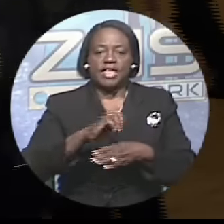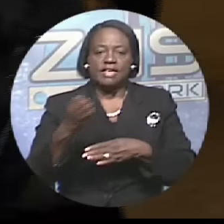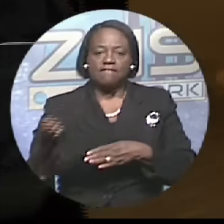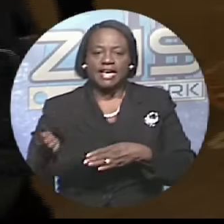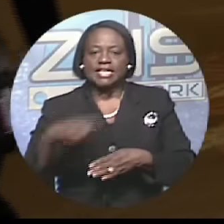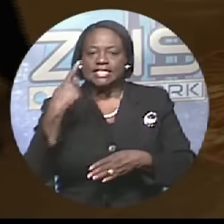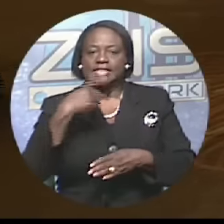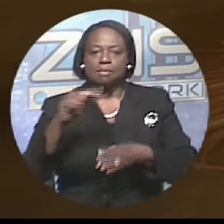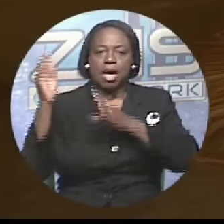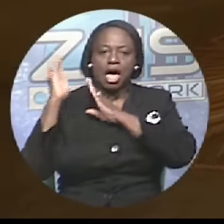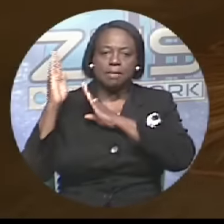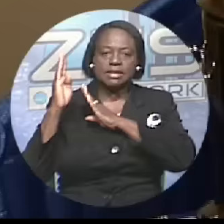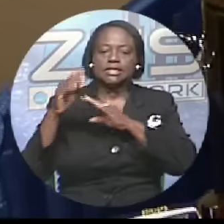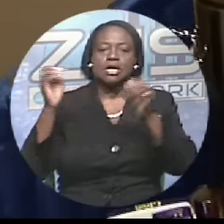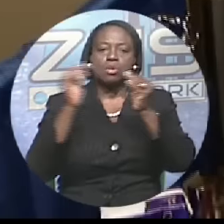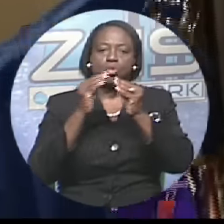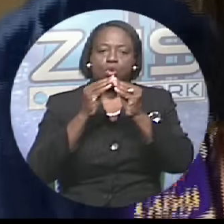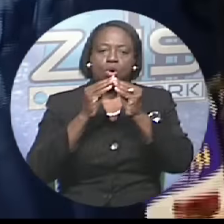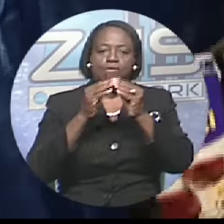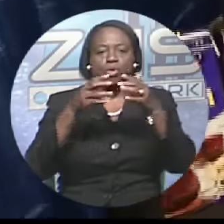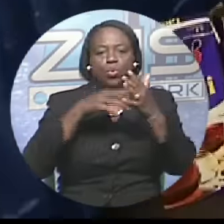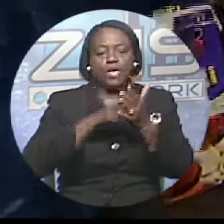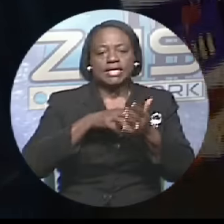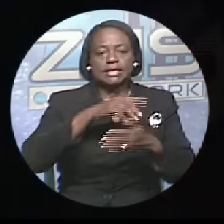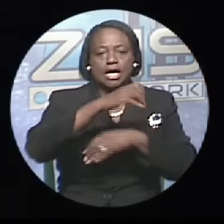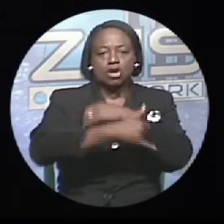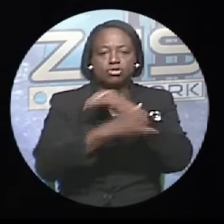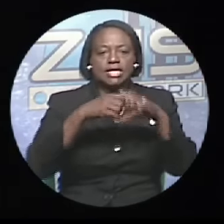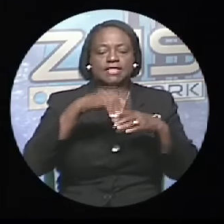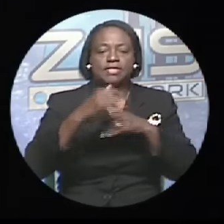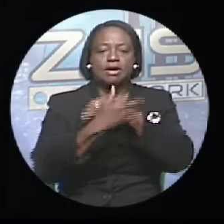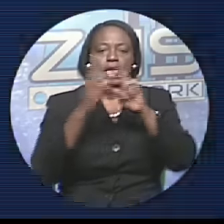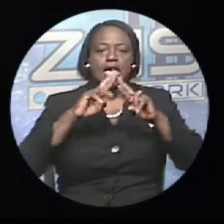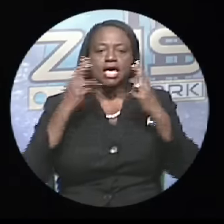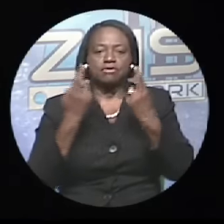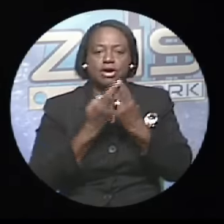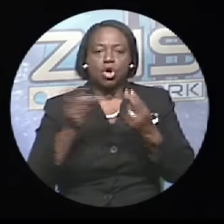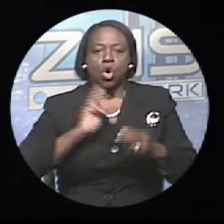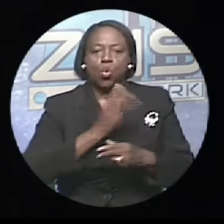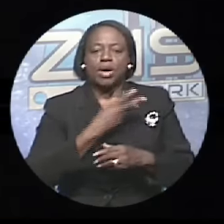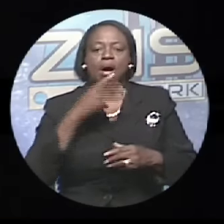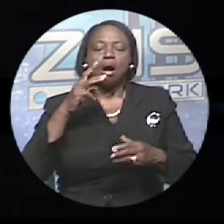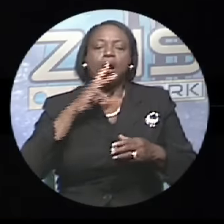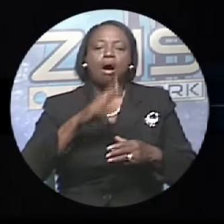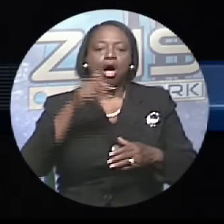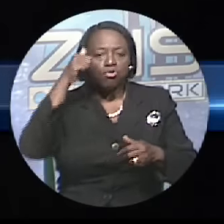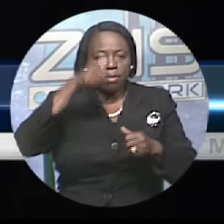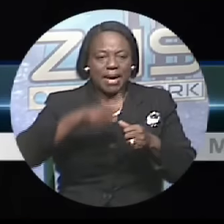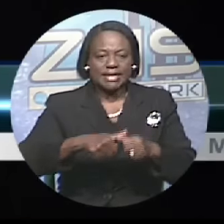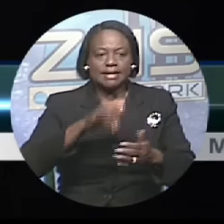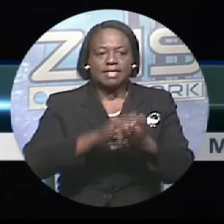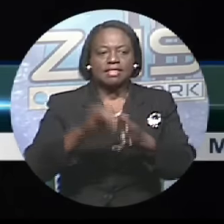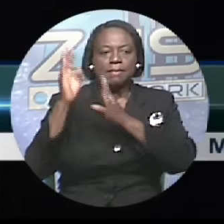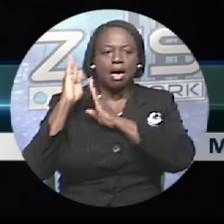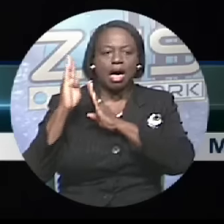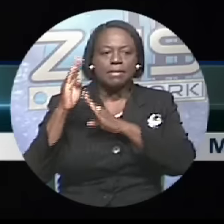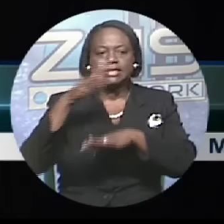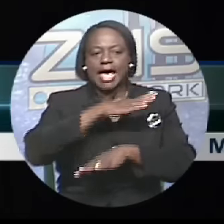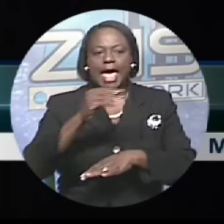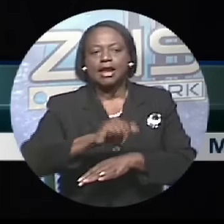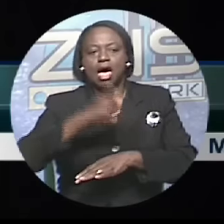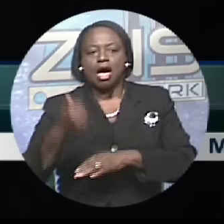countries in the region. We are constantly reminded that the Bahamas and other countries in our